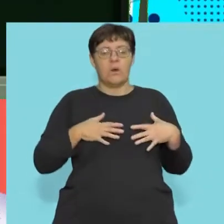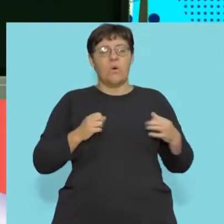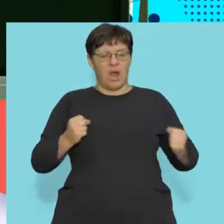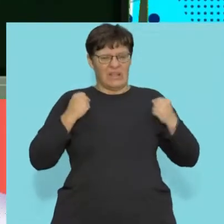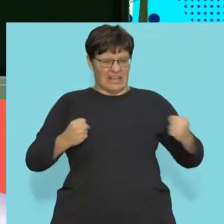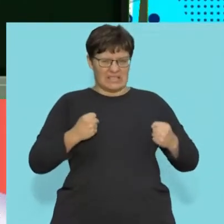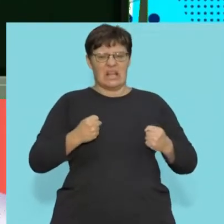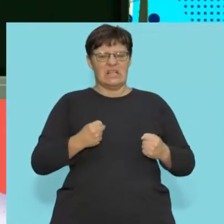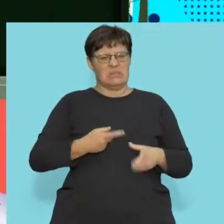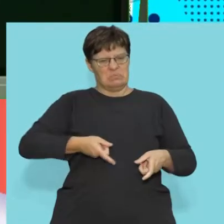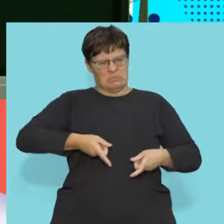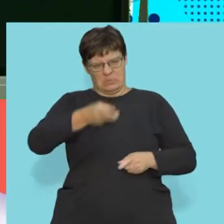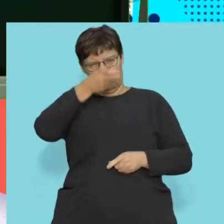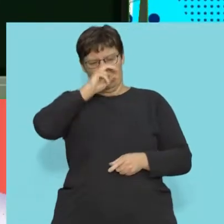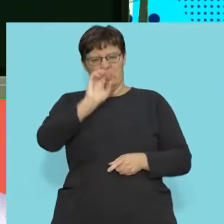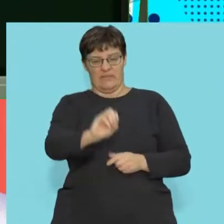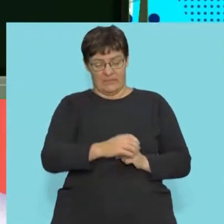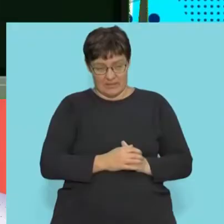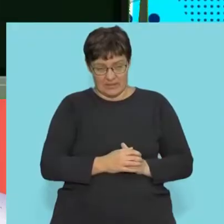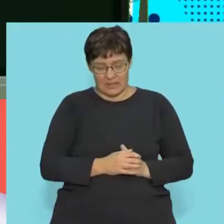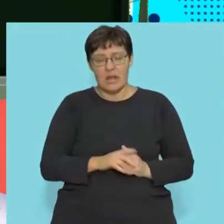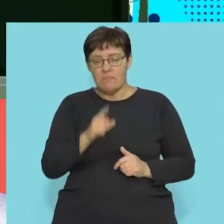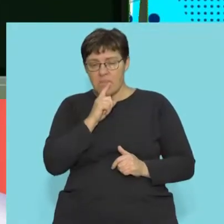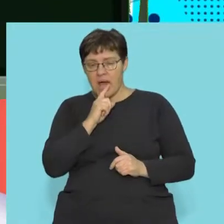after a strenuous exercise, so that we can